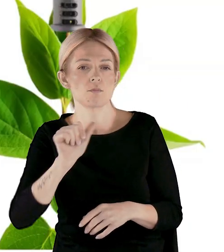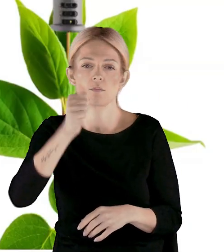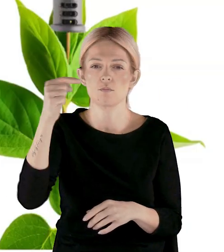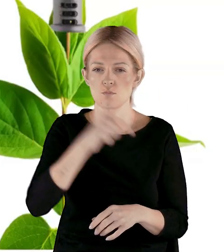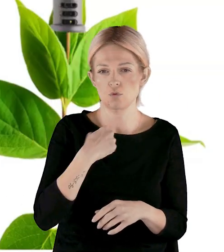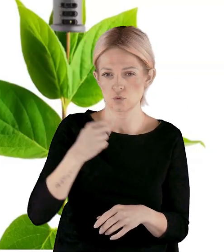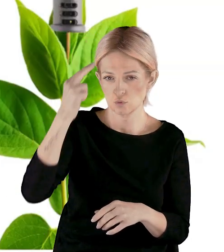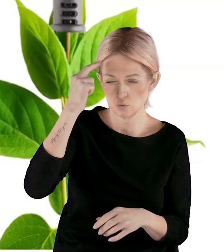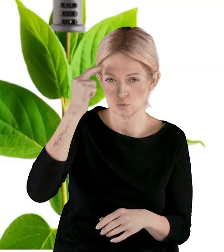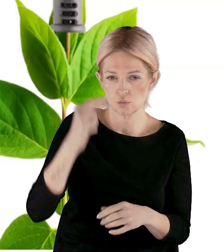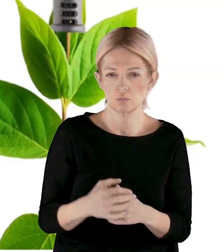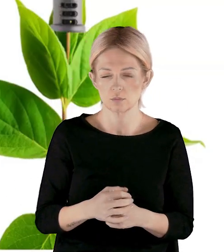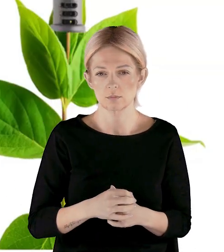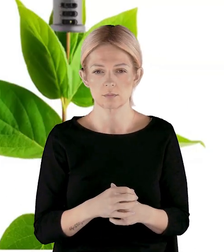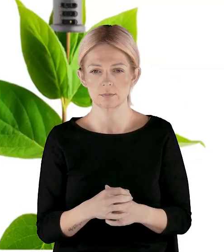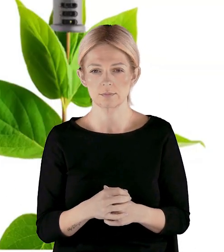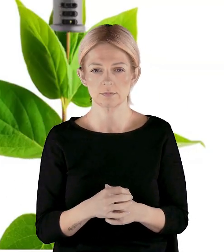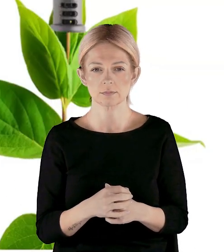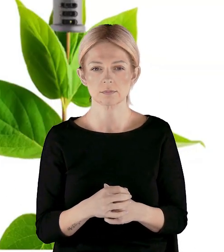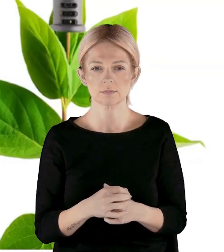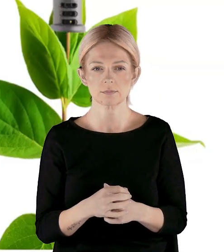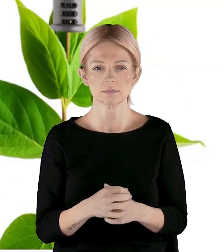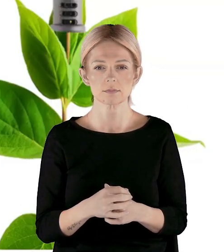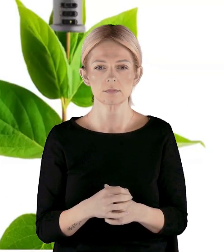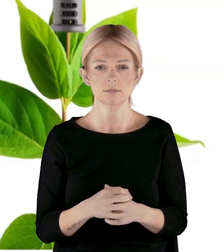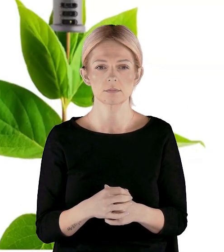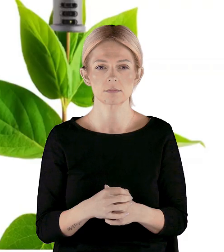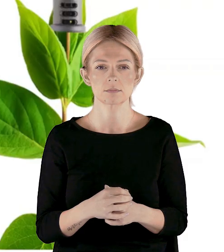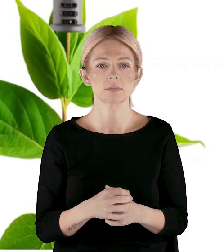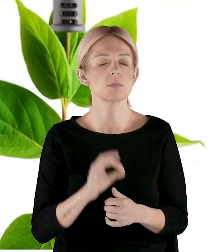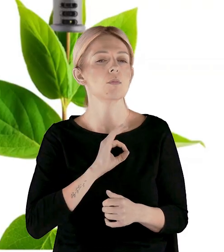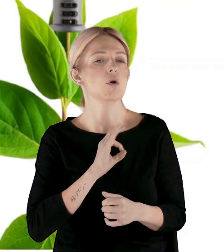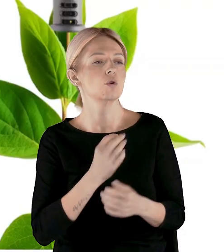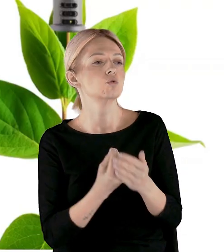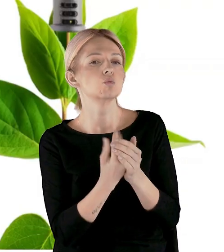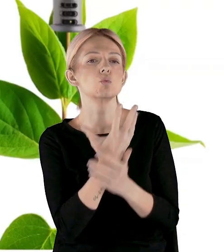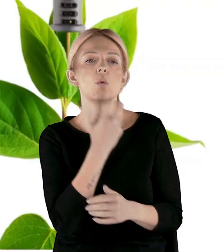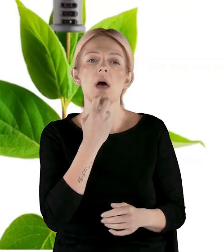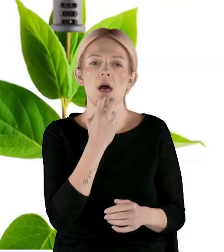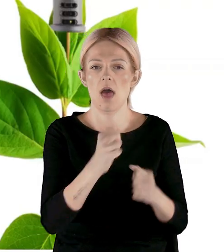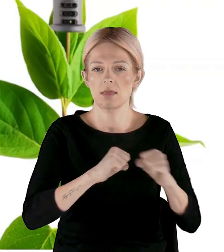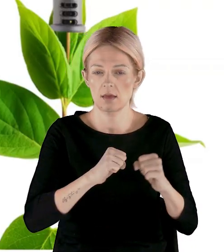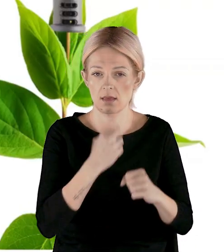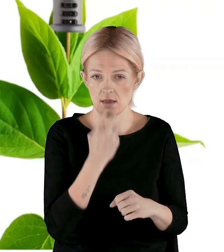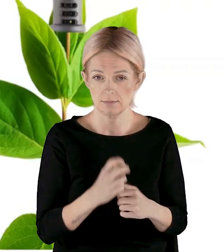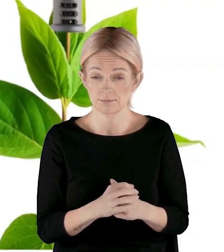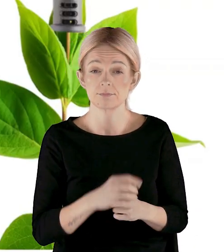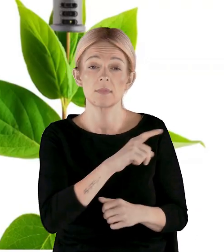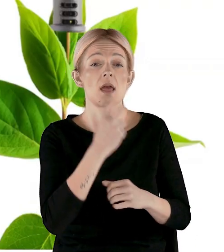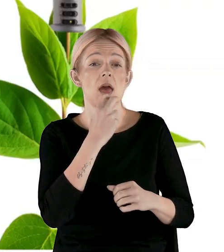sources. So renewable energies are those that regenerate naturally and never run